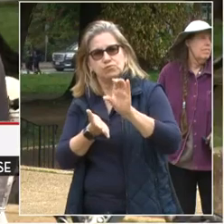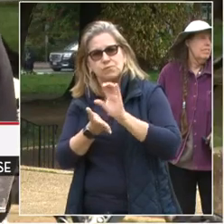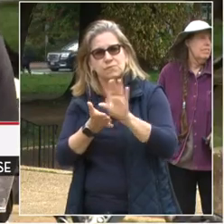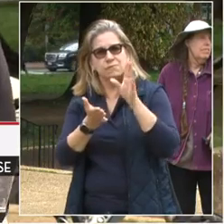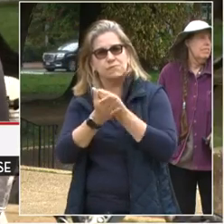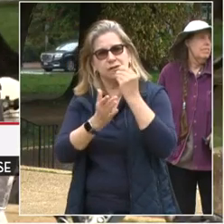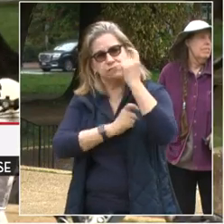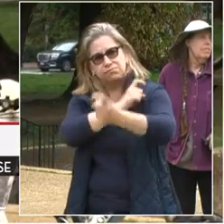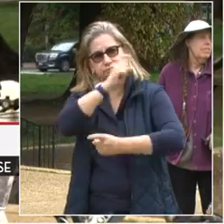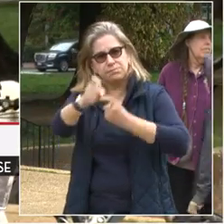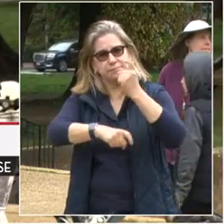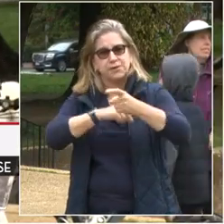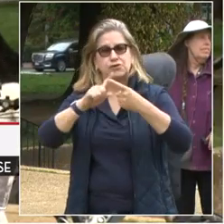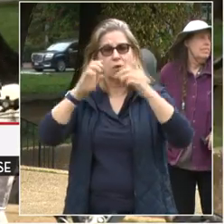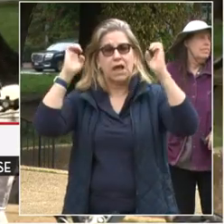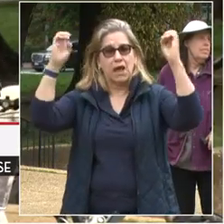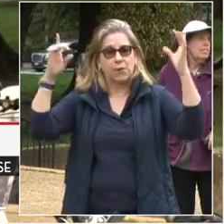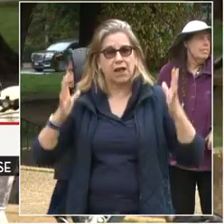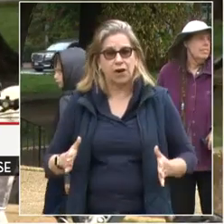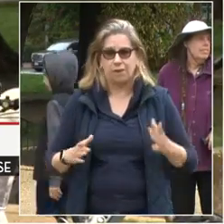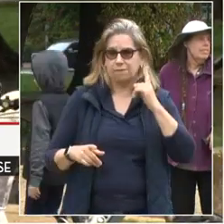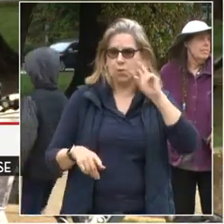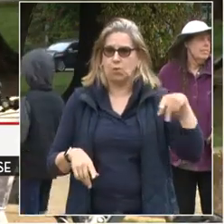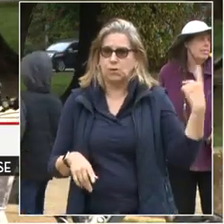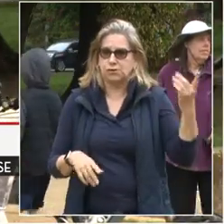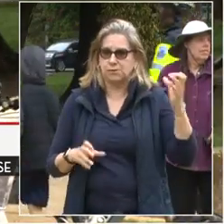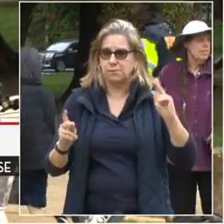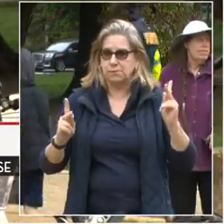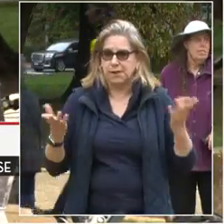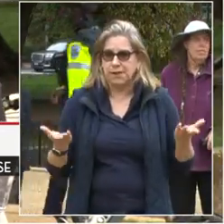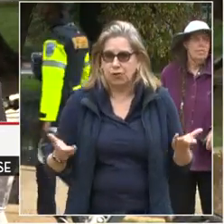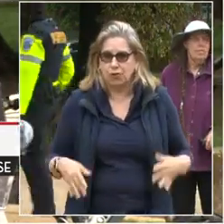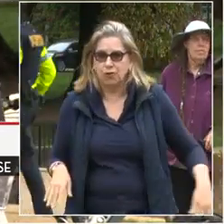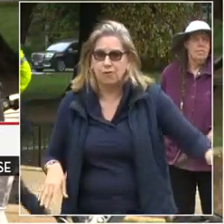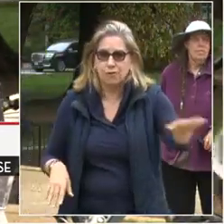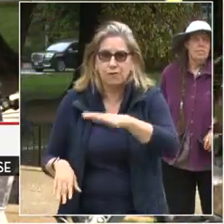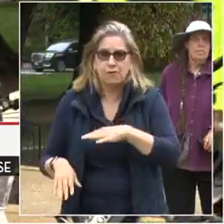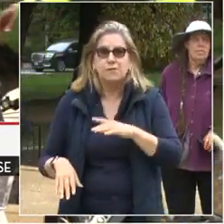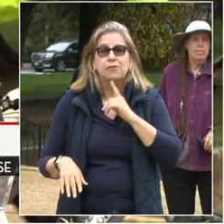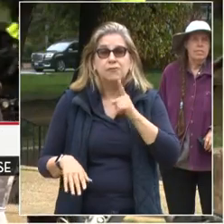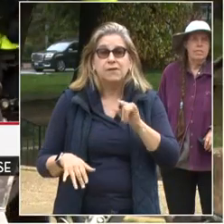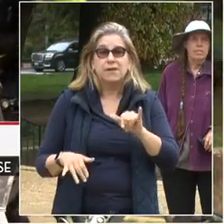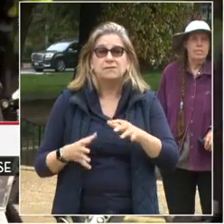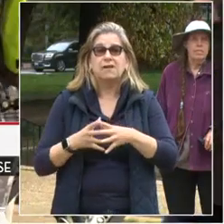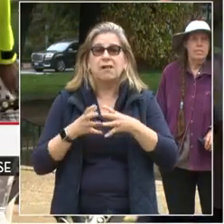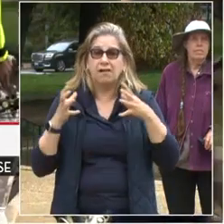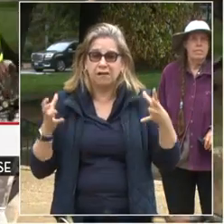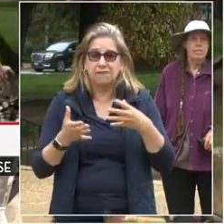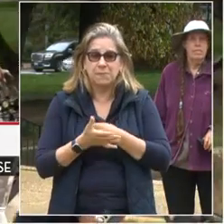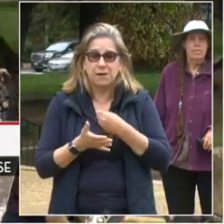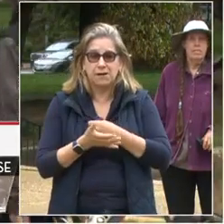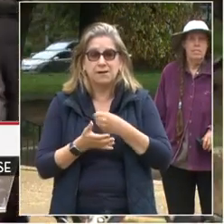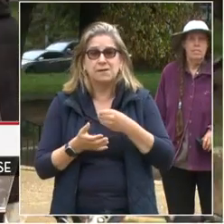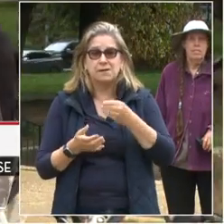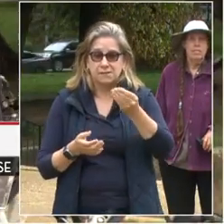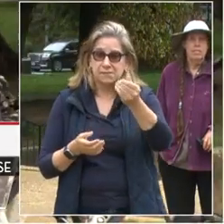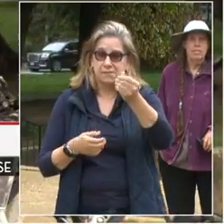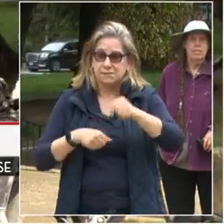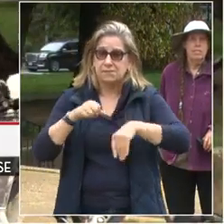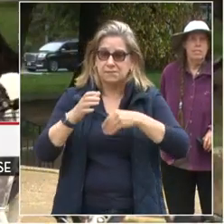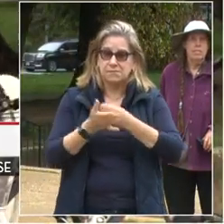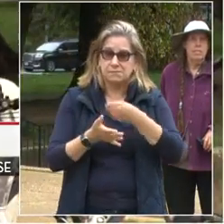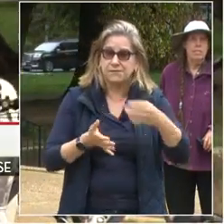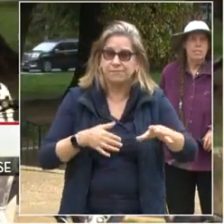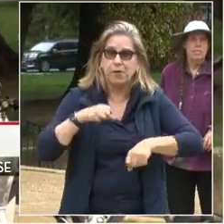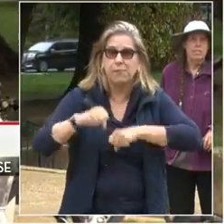know from our schools and our school staff that the cost of purchasing a bike was a barrier, and the Get Paid to Pedal program has helped to solve